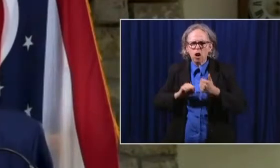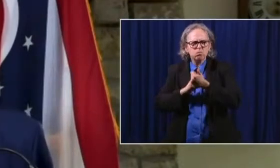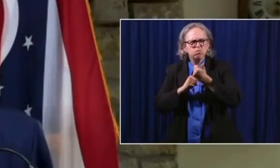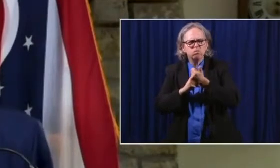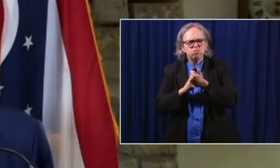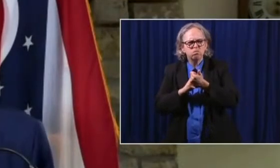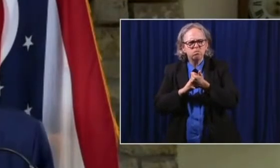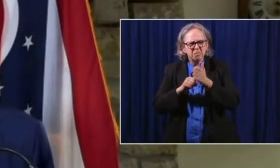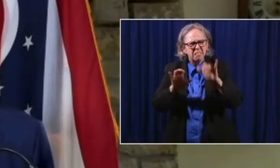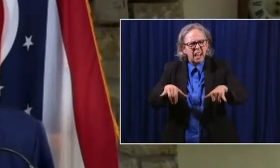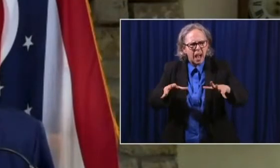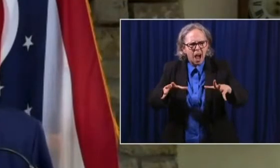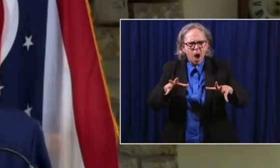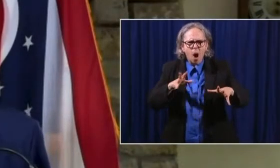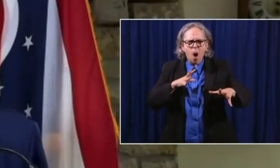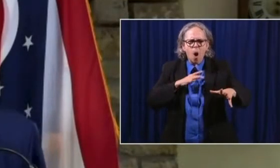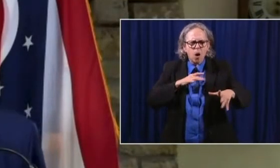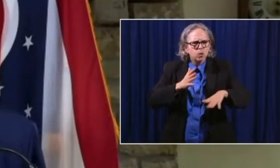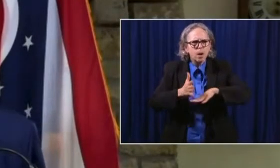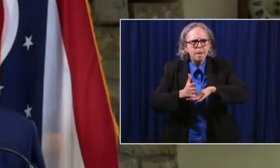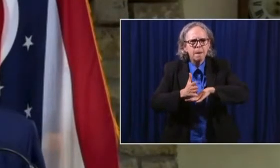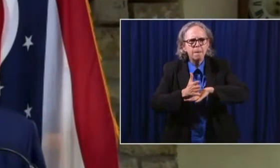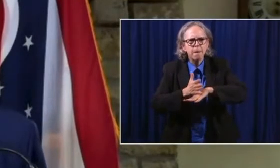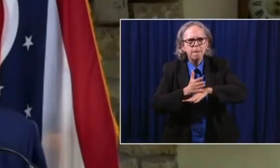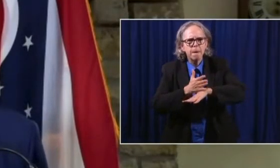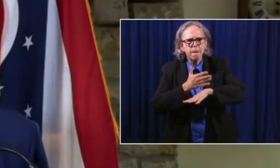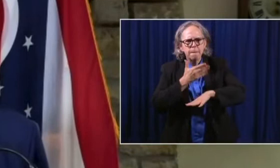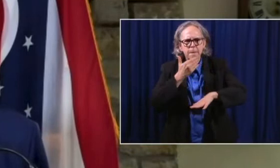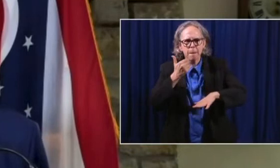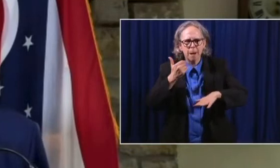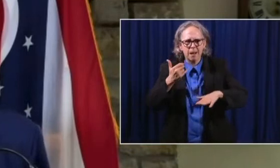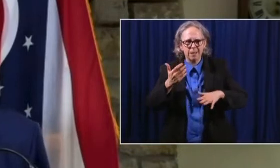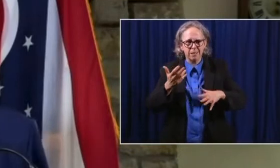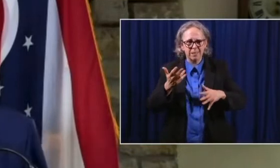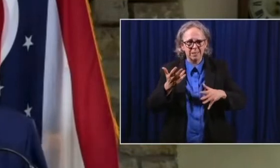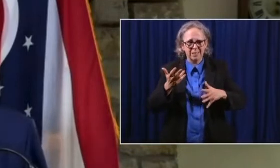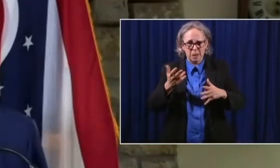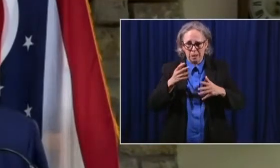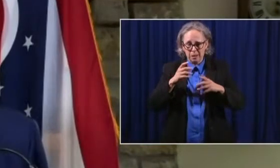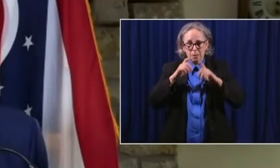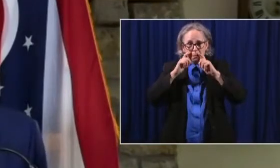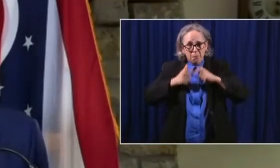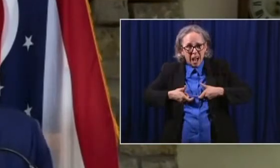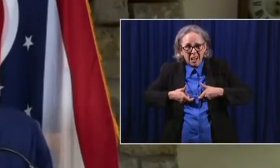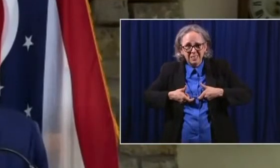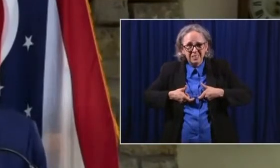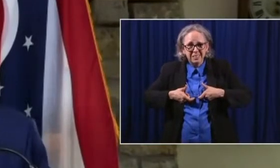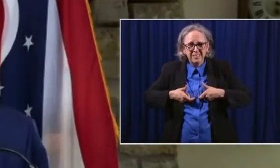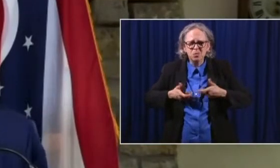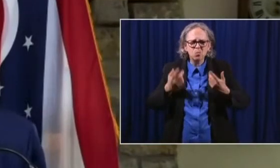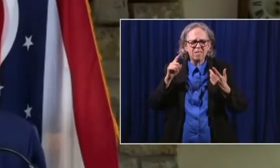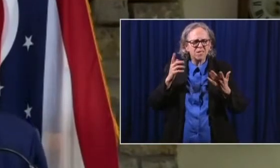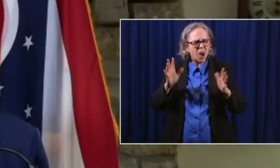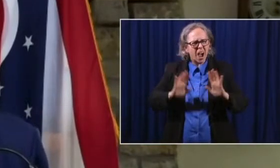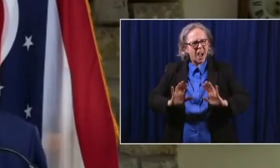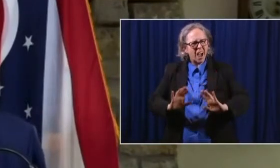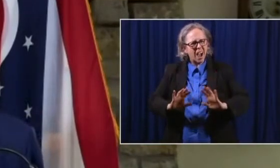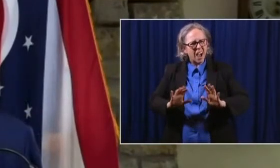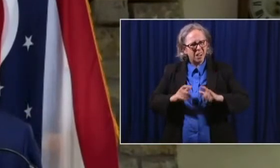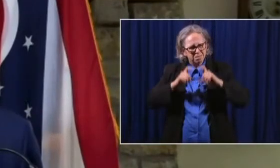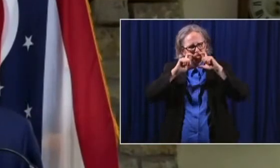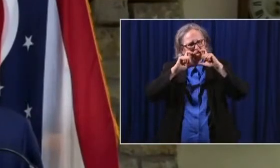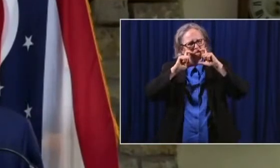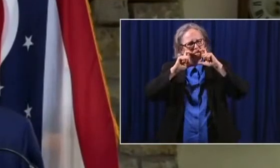we're moving forward in Franklin County, and we should just continue to do what we're doing and continue to try to get people to not